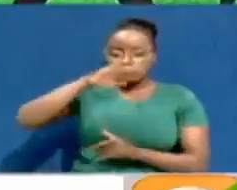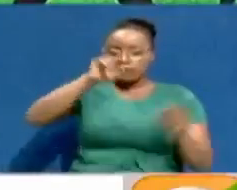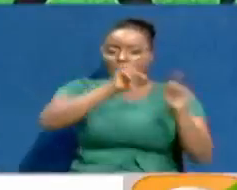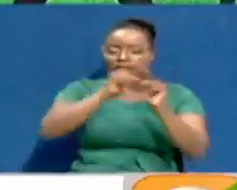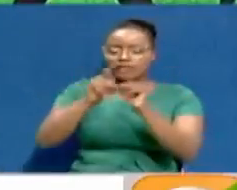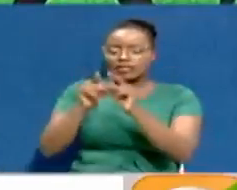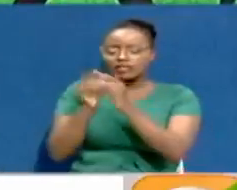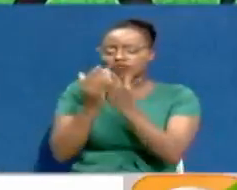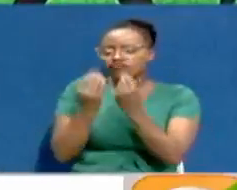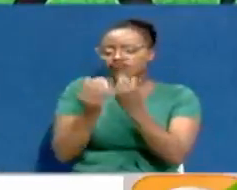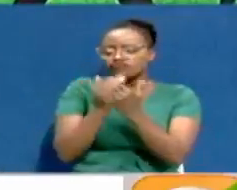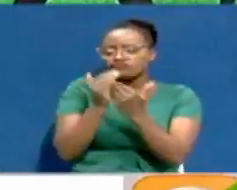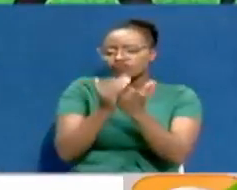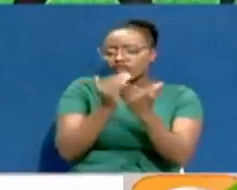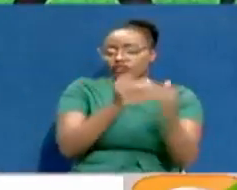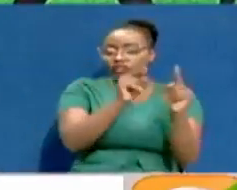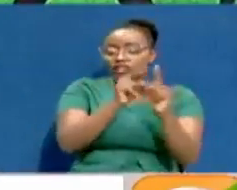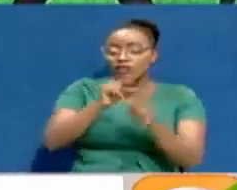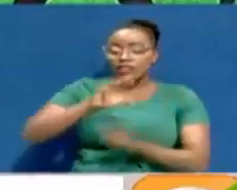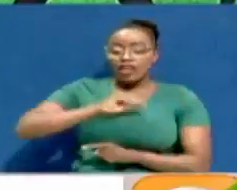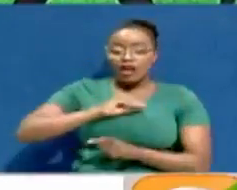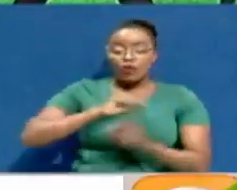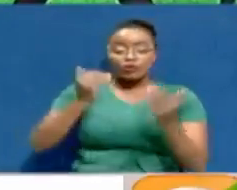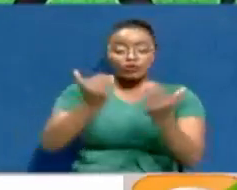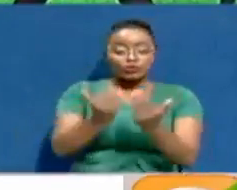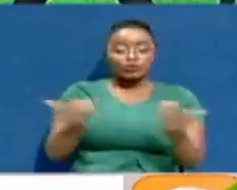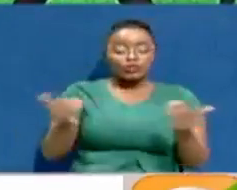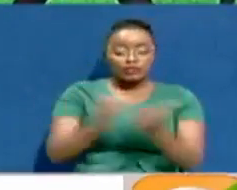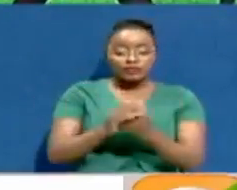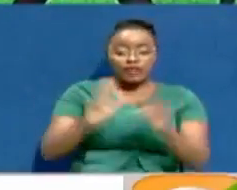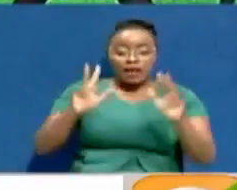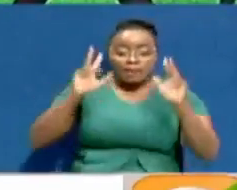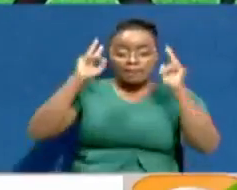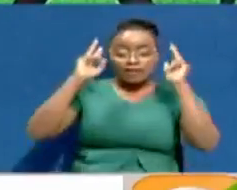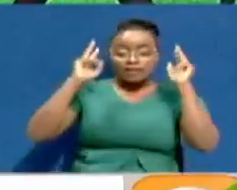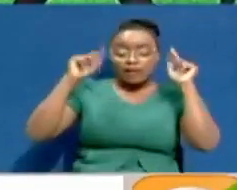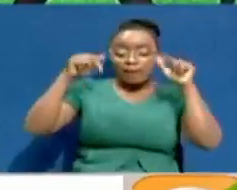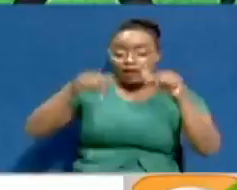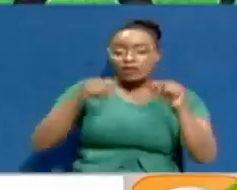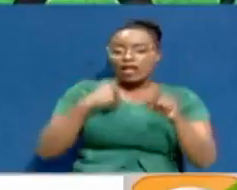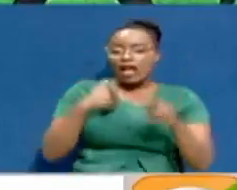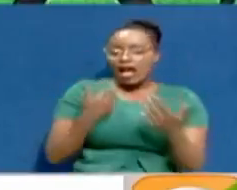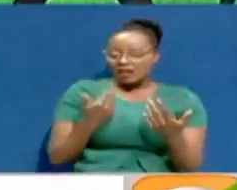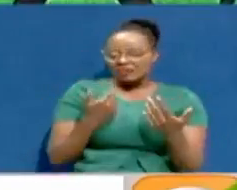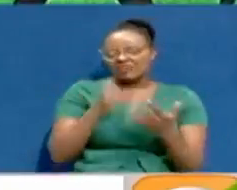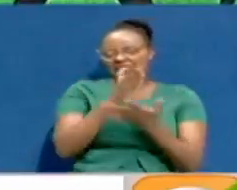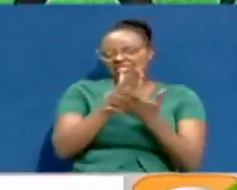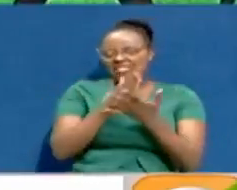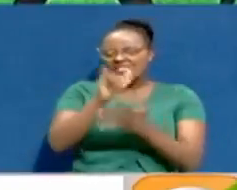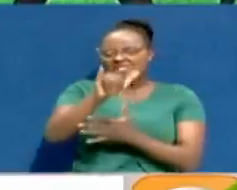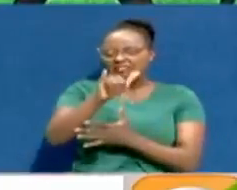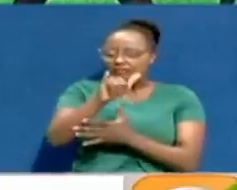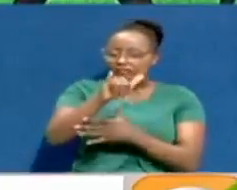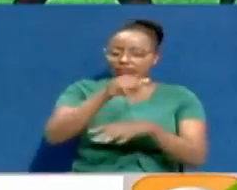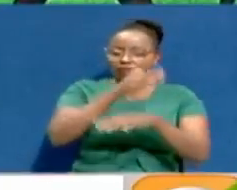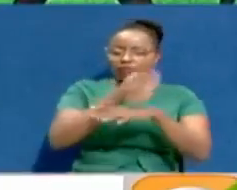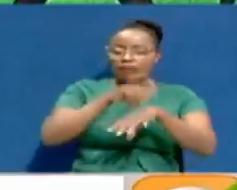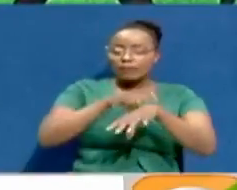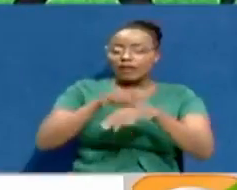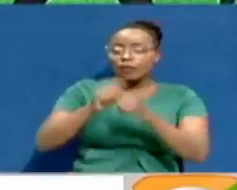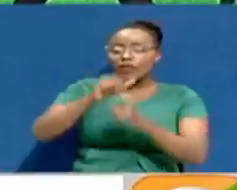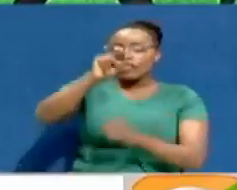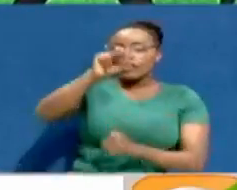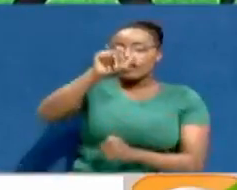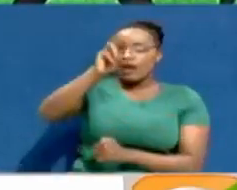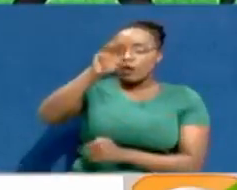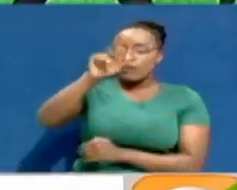same tenderness and care as their own children. Mashirima Kapombe spent some time with Naomi Lechongoro,